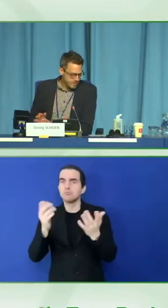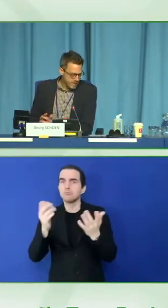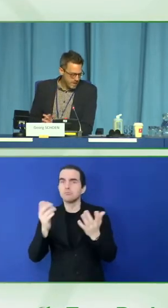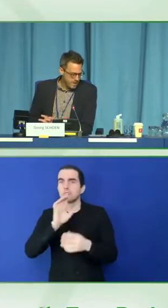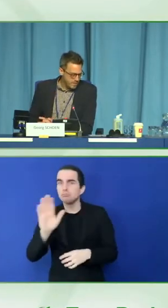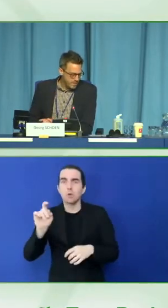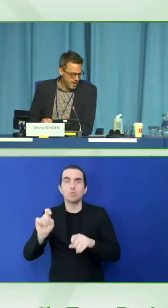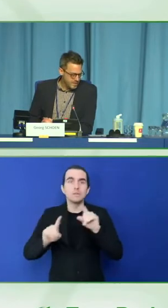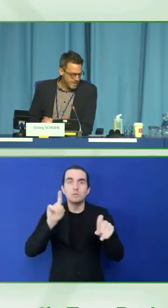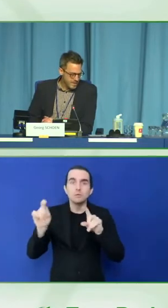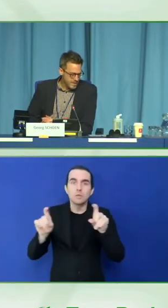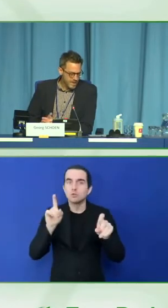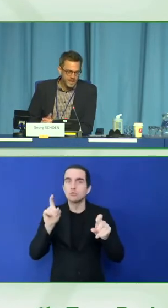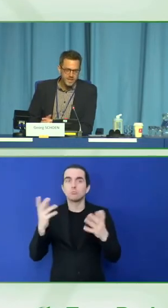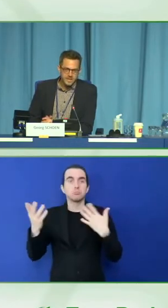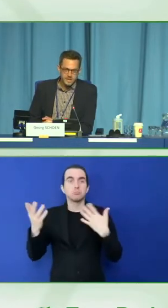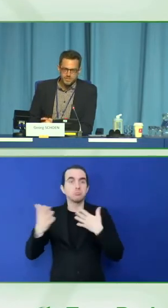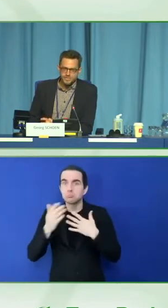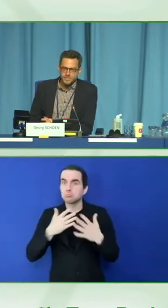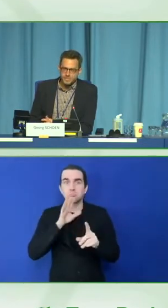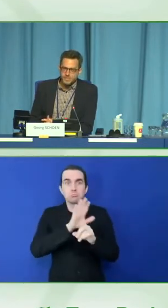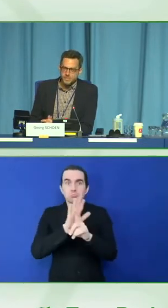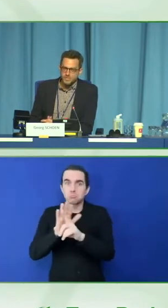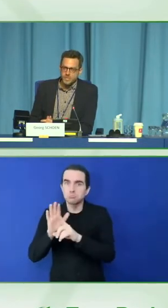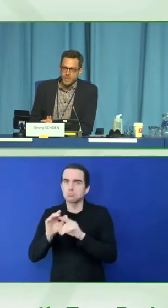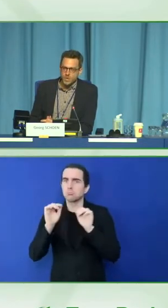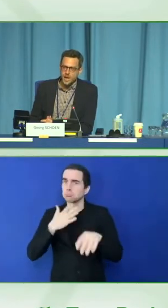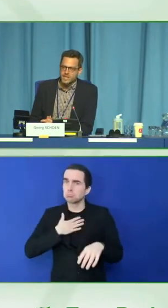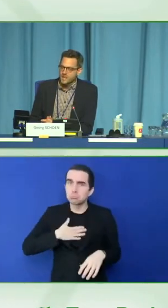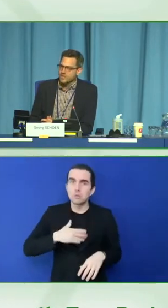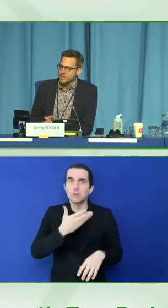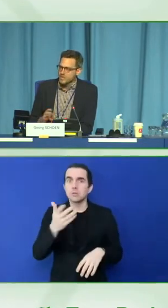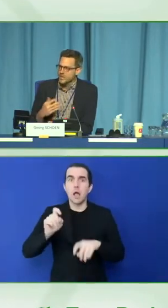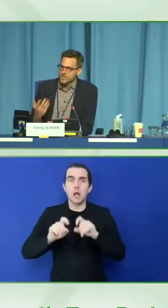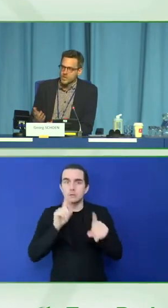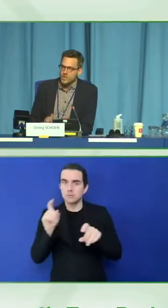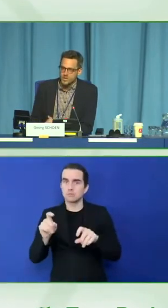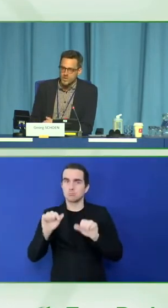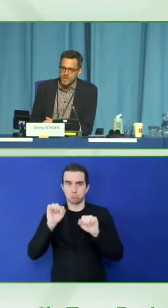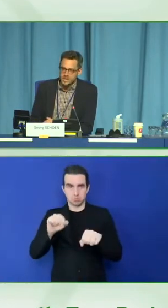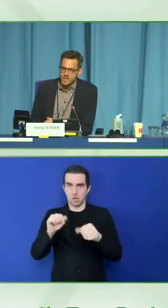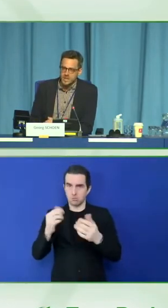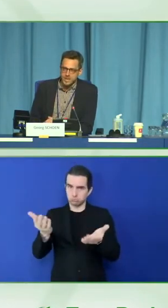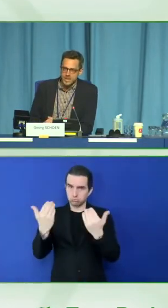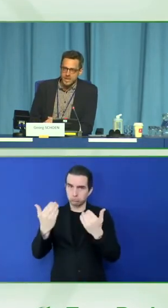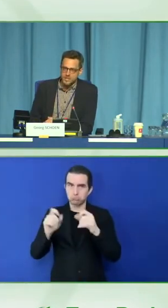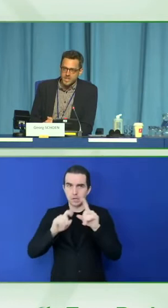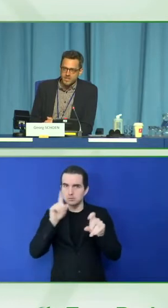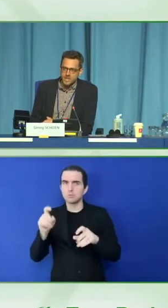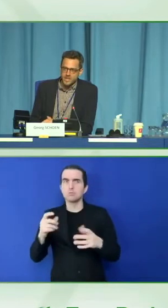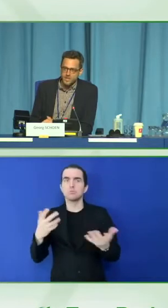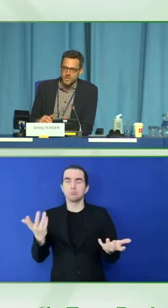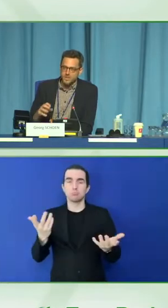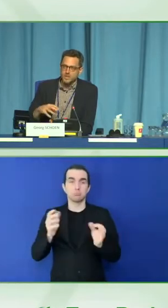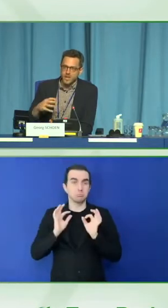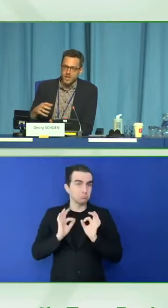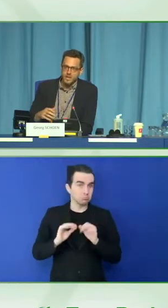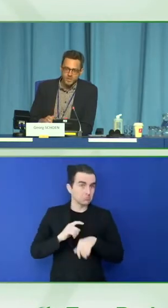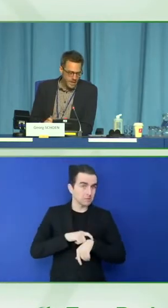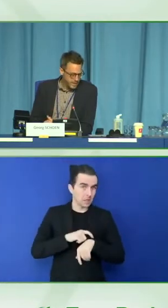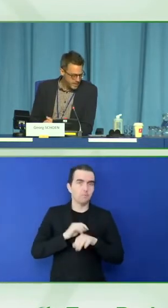with asking Ankita, or asking a first question to all of us, specifically